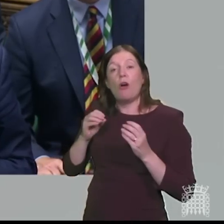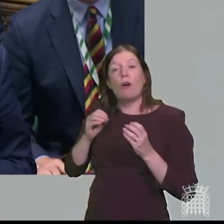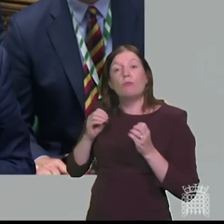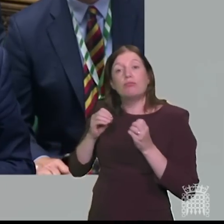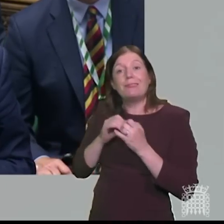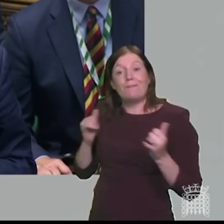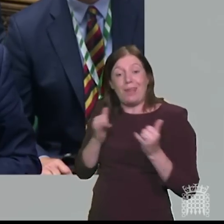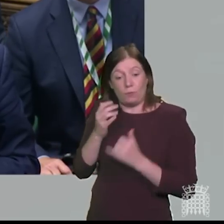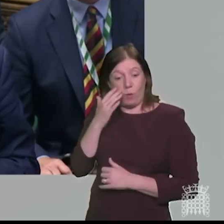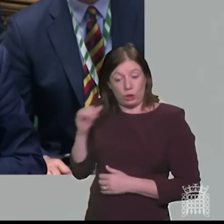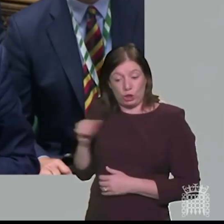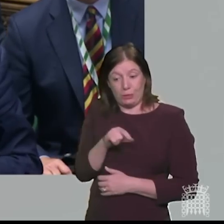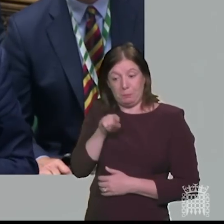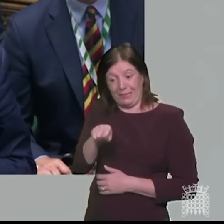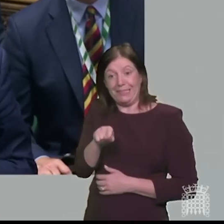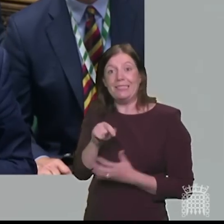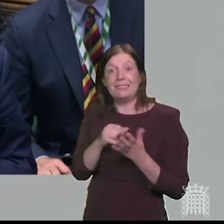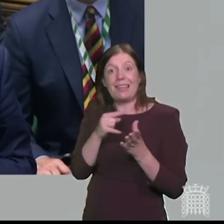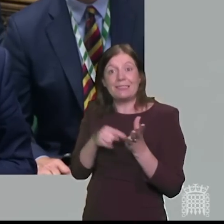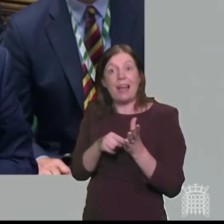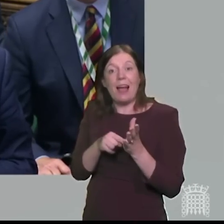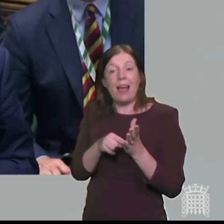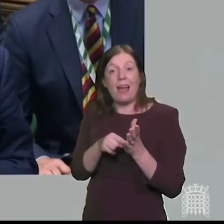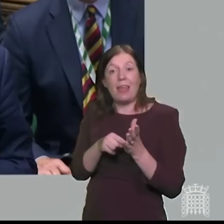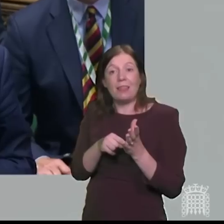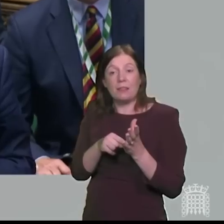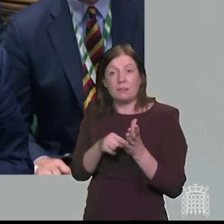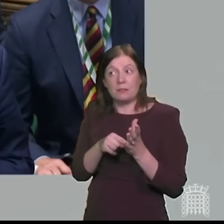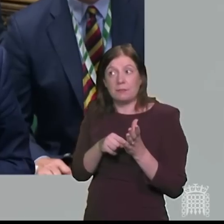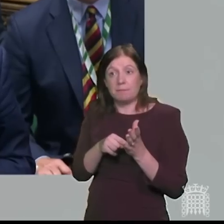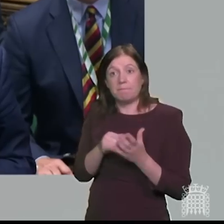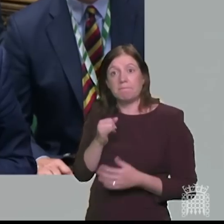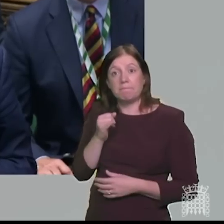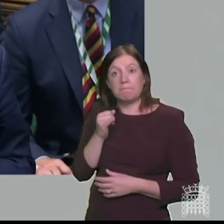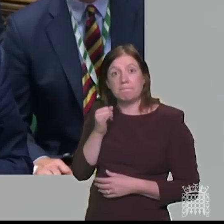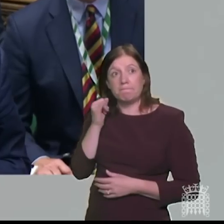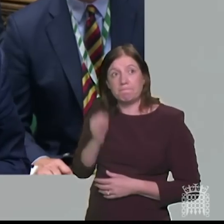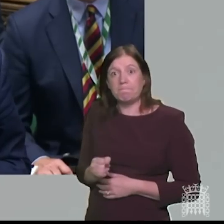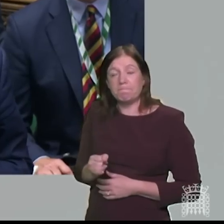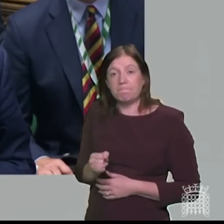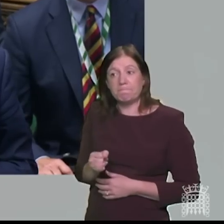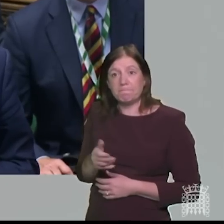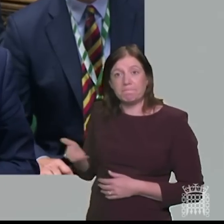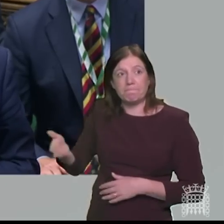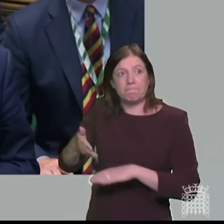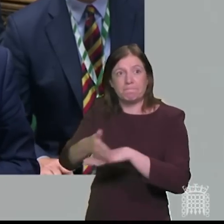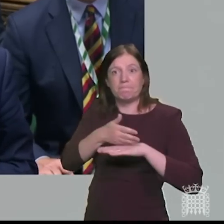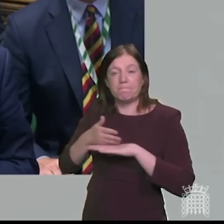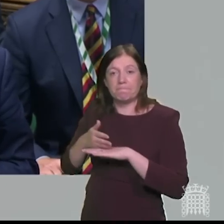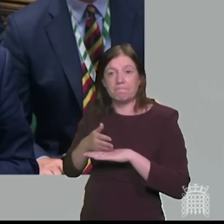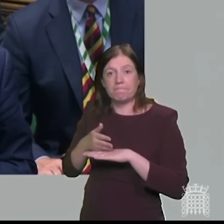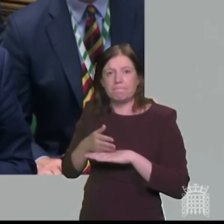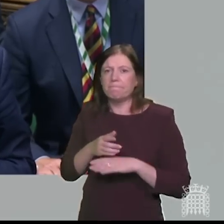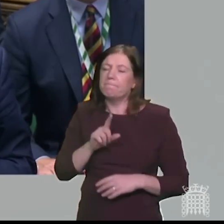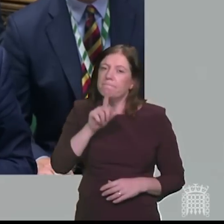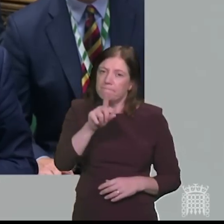is due to take place on Bretton Park. This House passed legislation that gives more